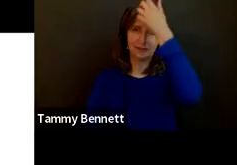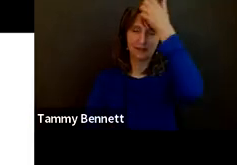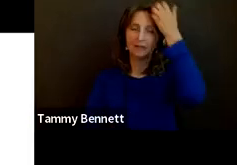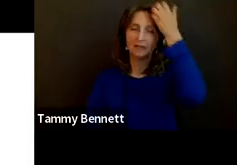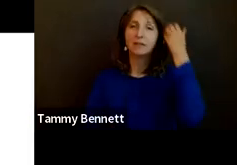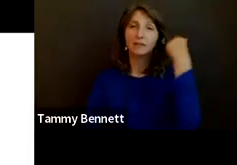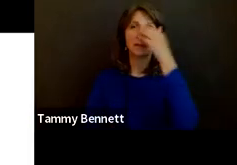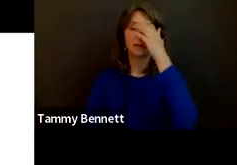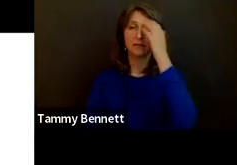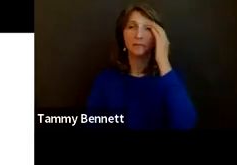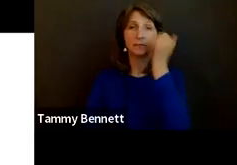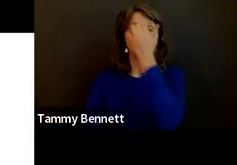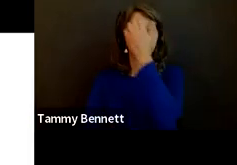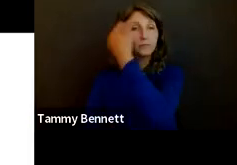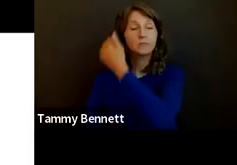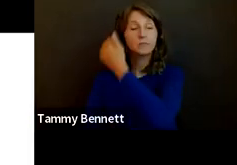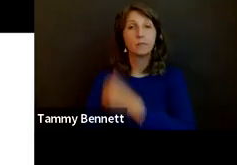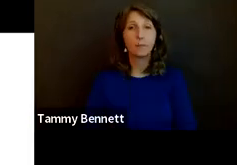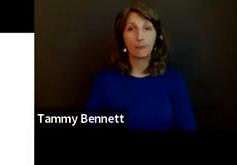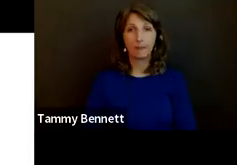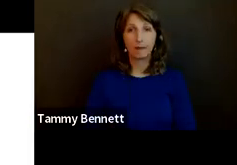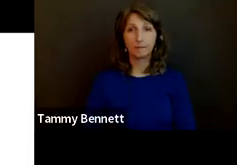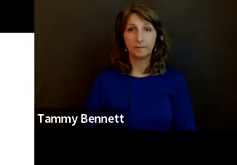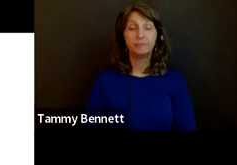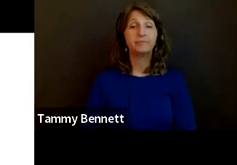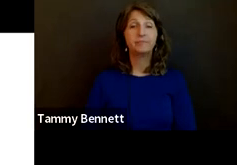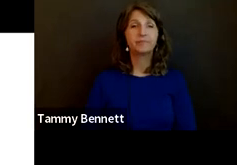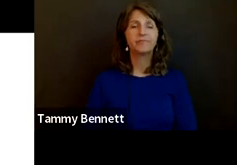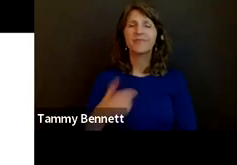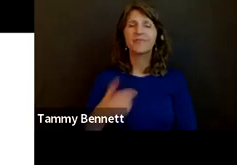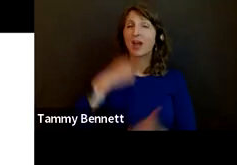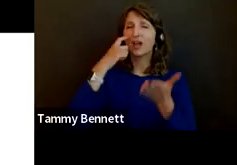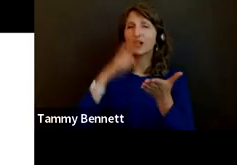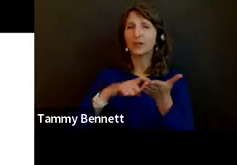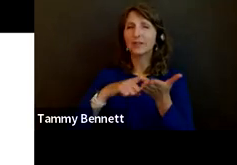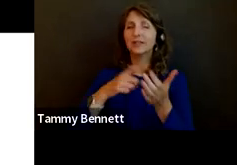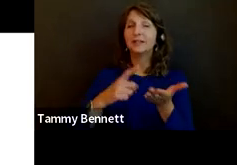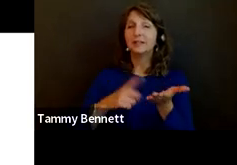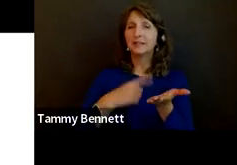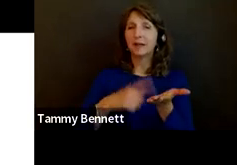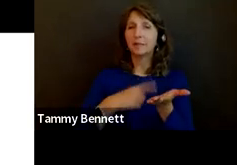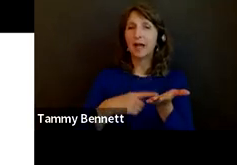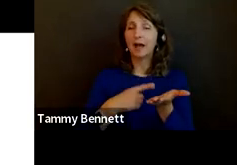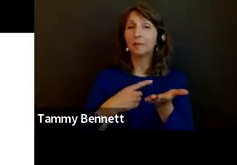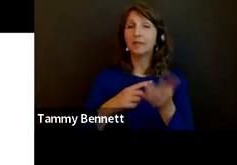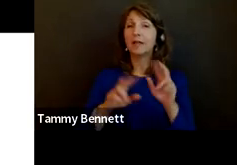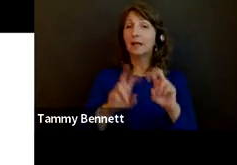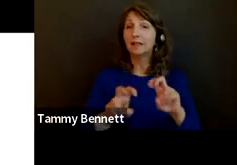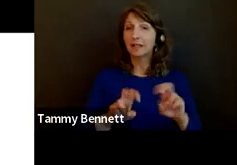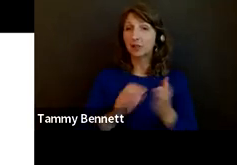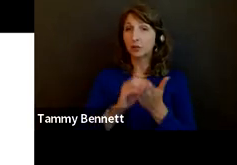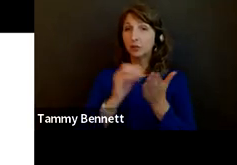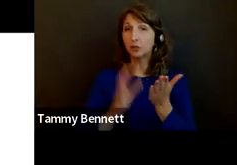Continue on. So here's something that I discovered. Sometimes we struggle with assessing students in all